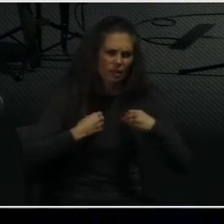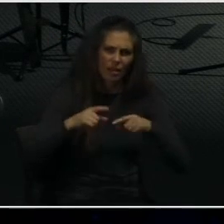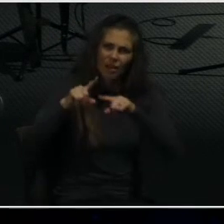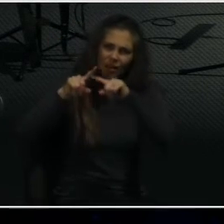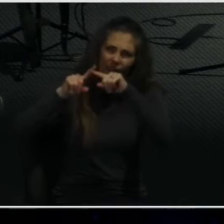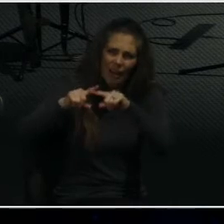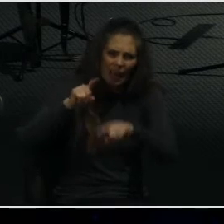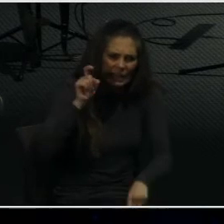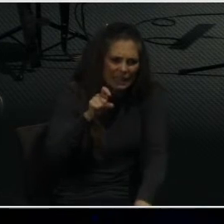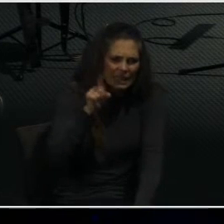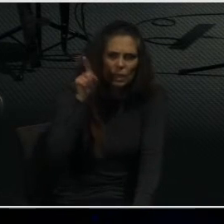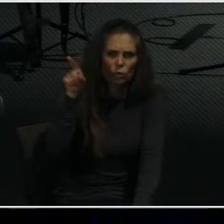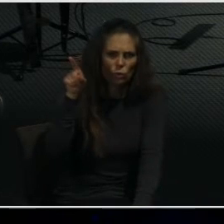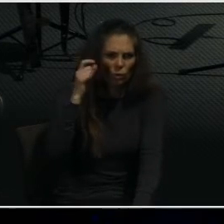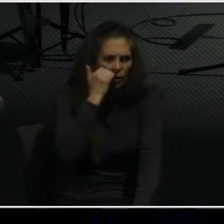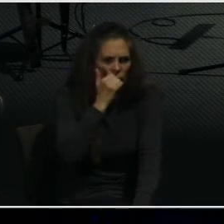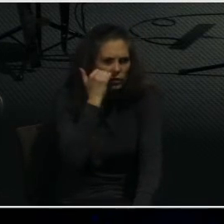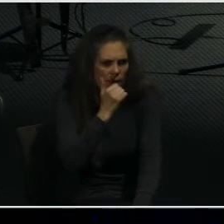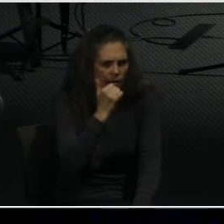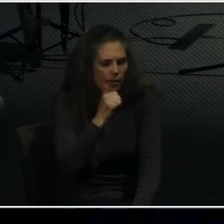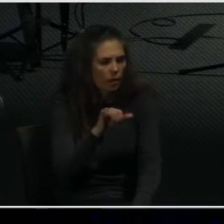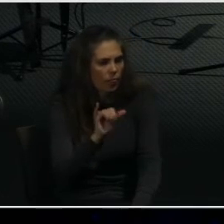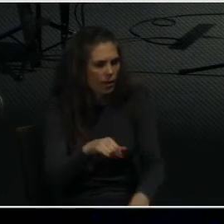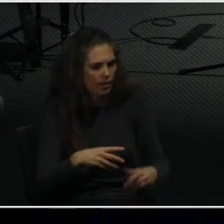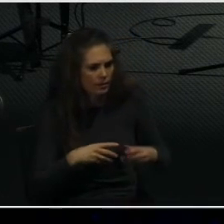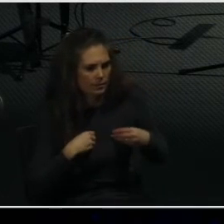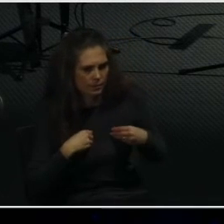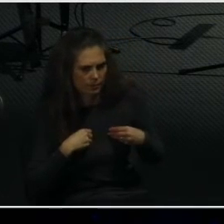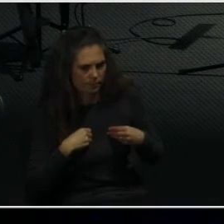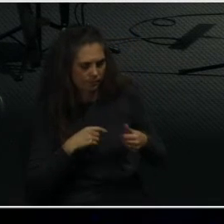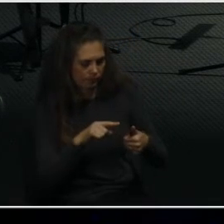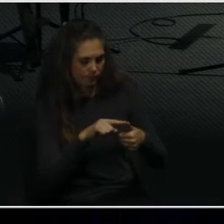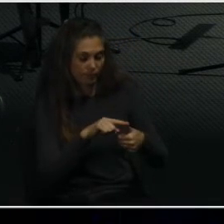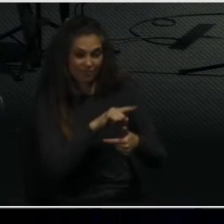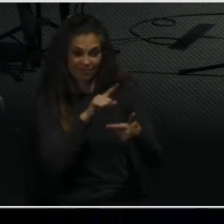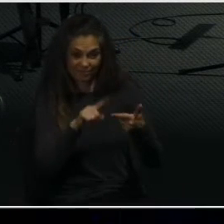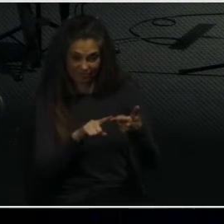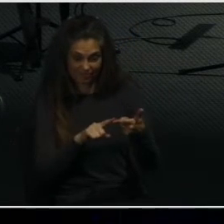That's step number one. And then secondly, if you're already a Christian,